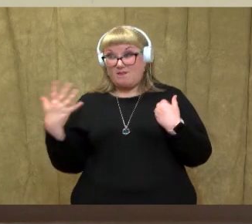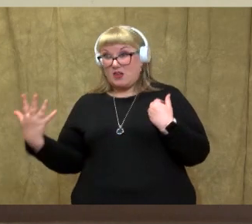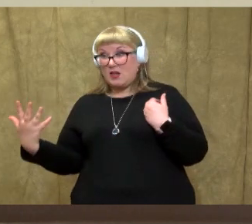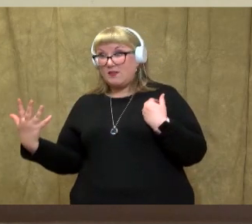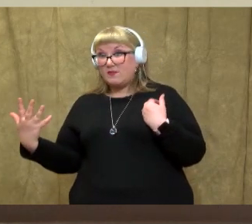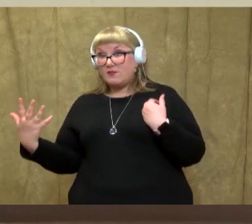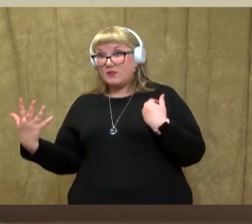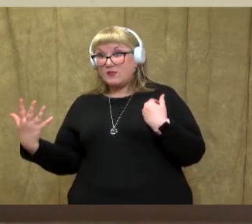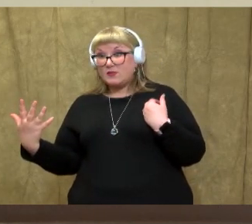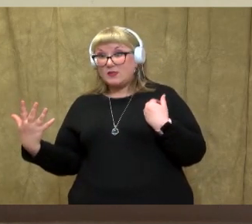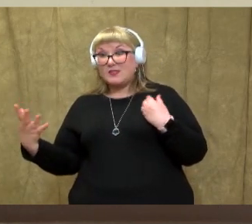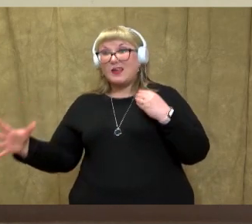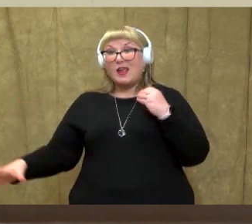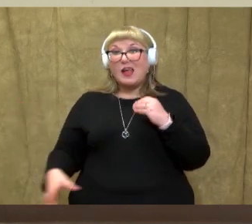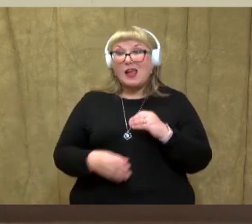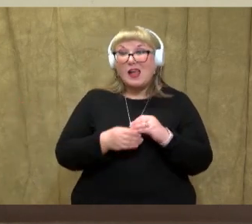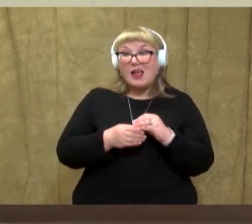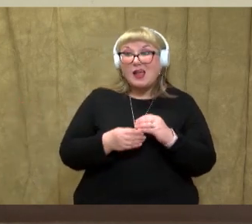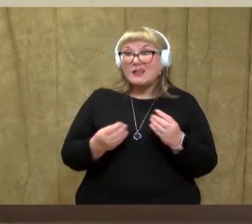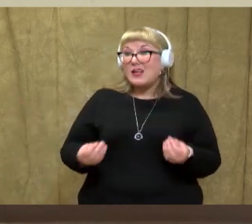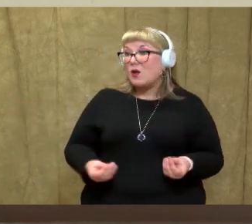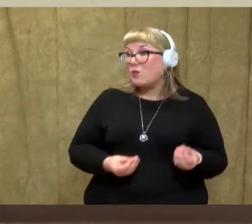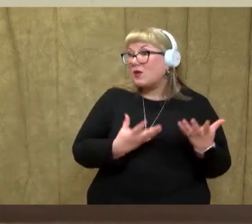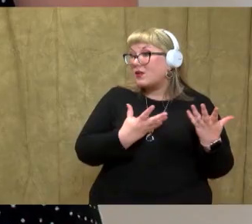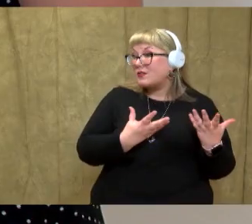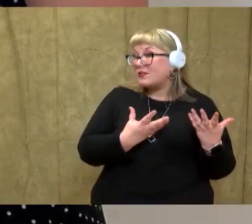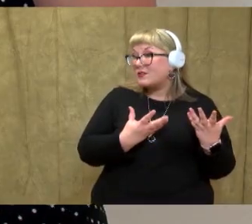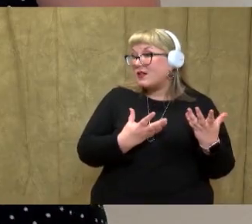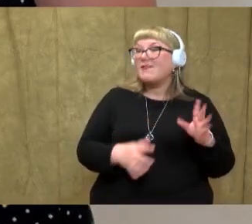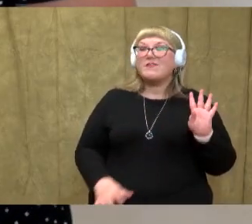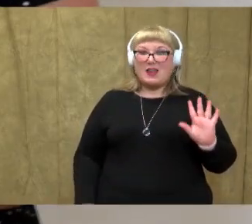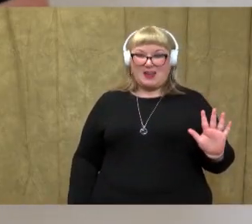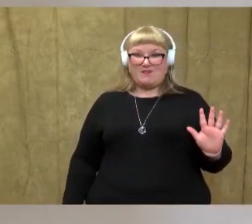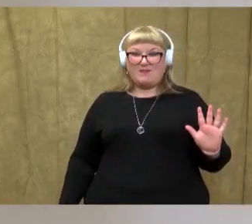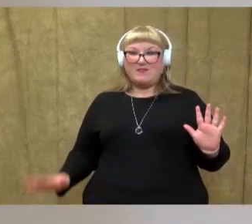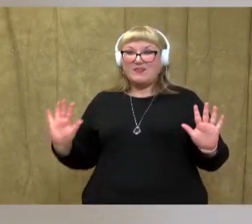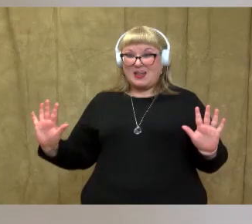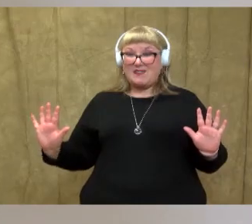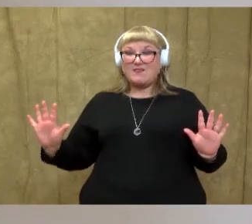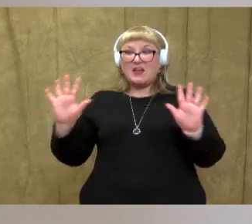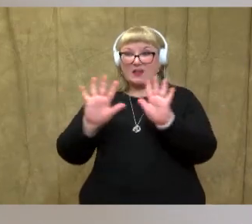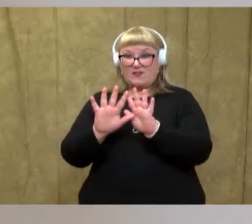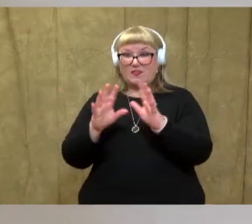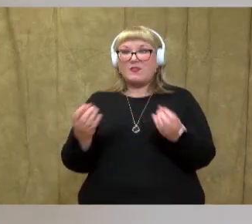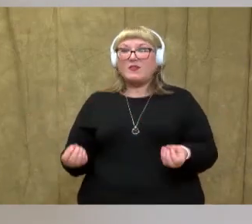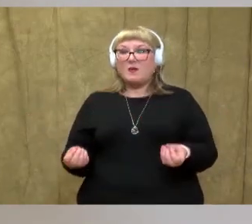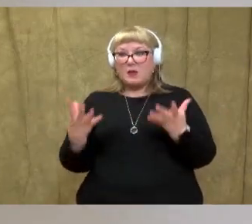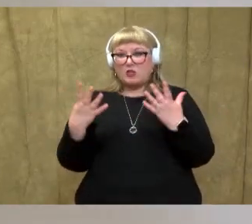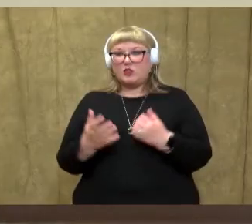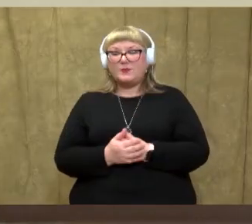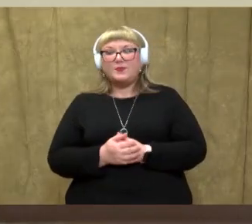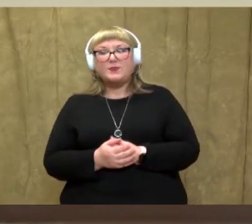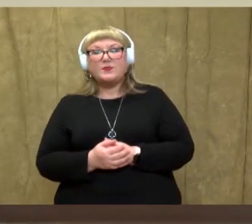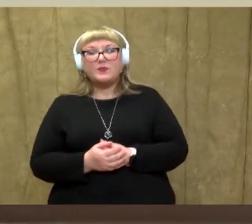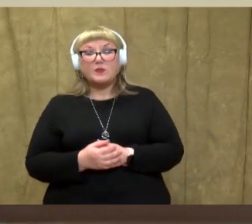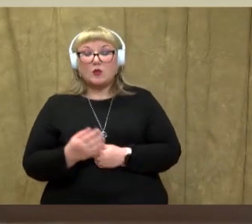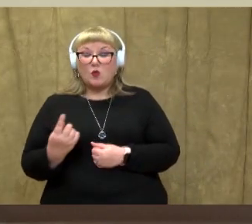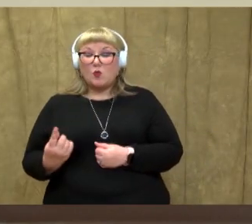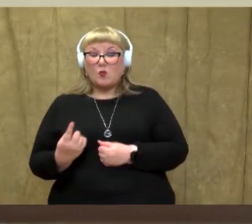5, and we need to add 5 more. Let's put 5 more out.